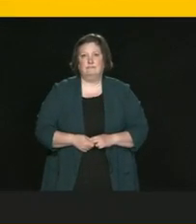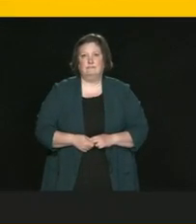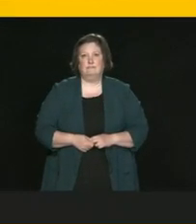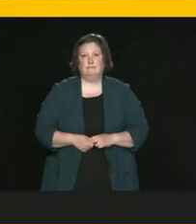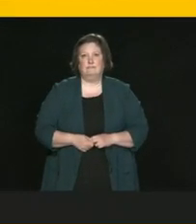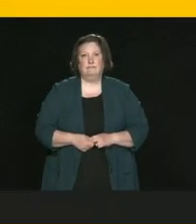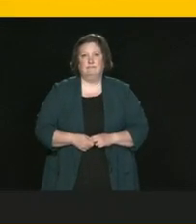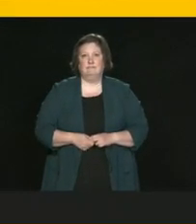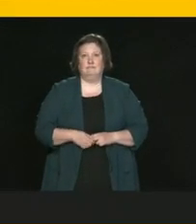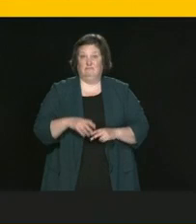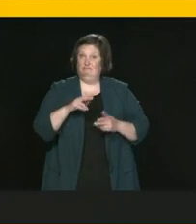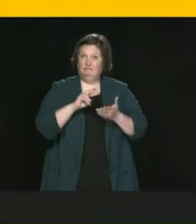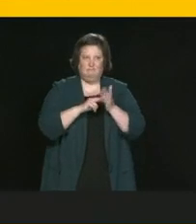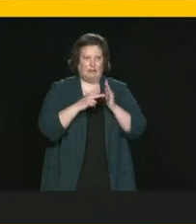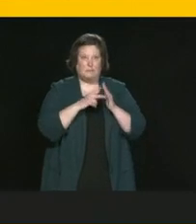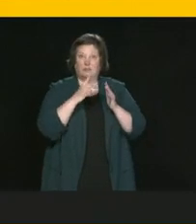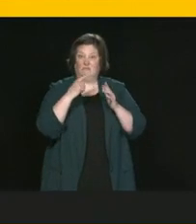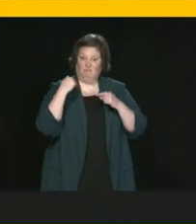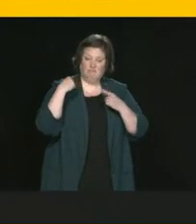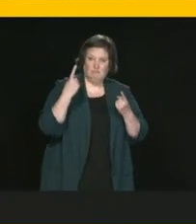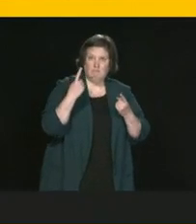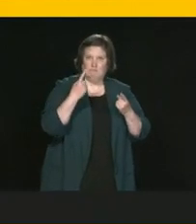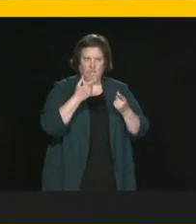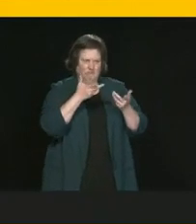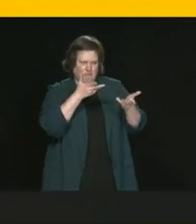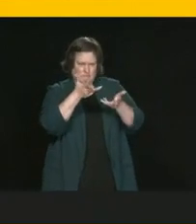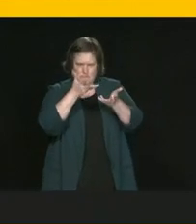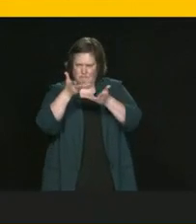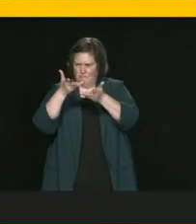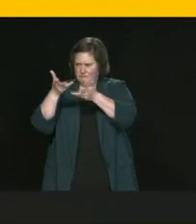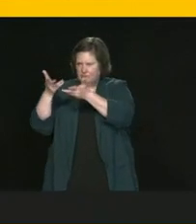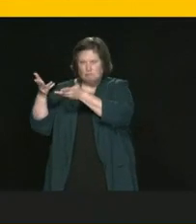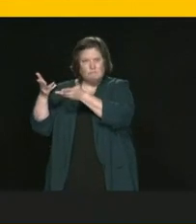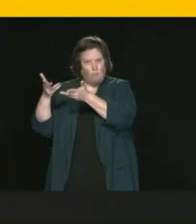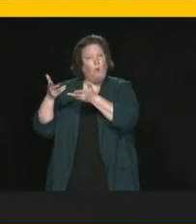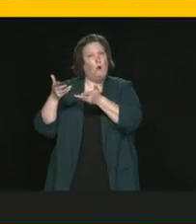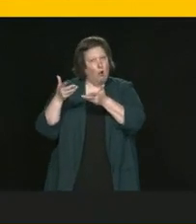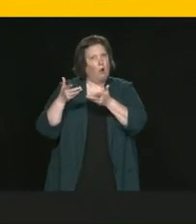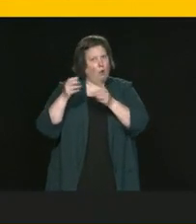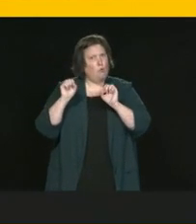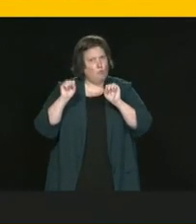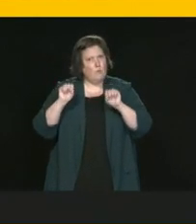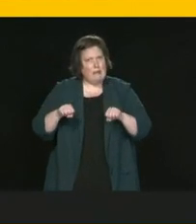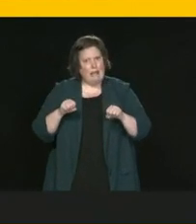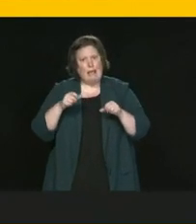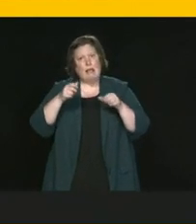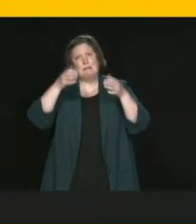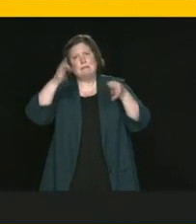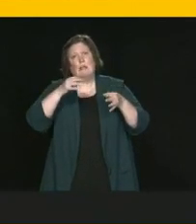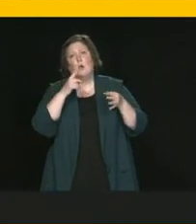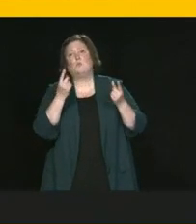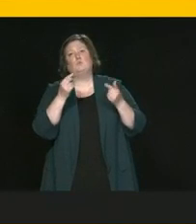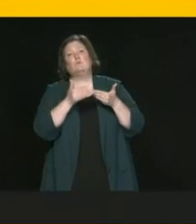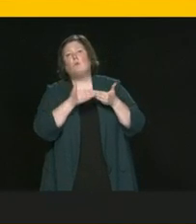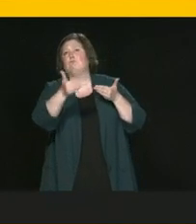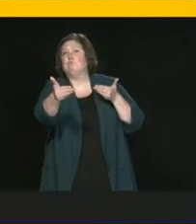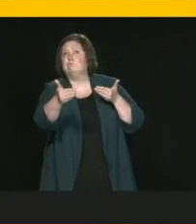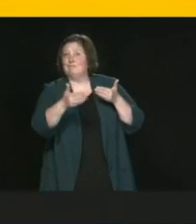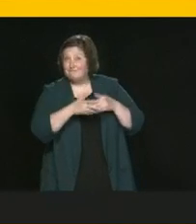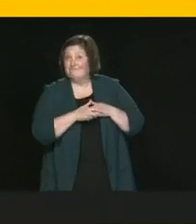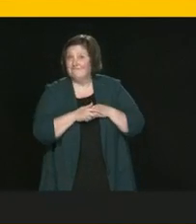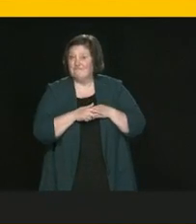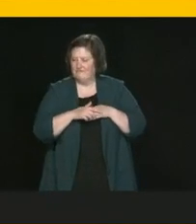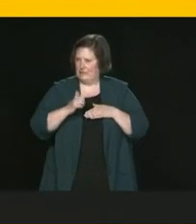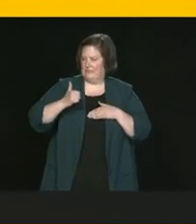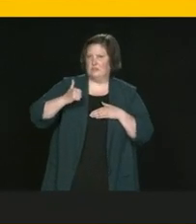international relations and multilateralism, Canada has shown an ability to be